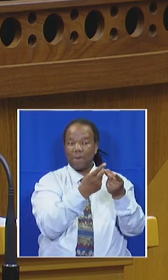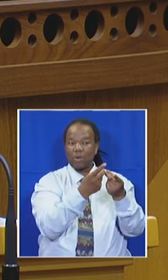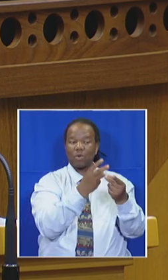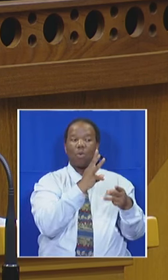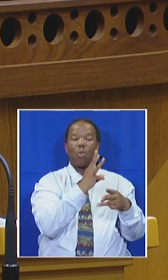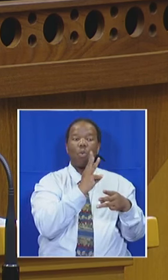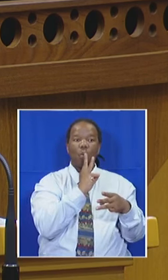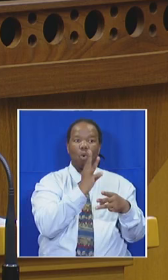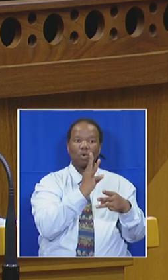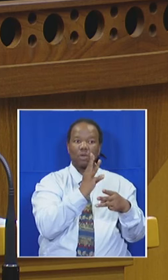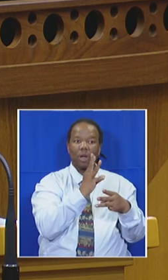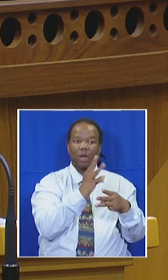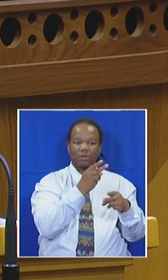program